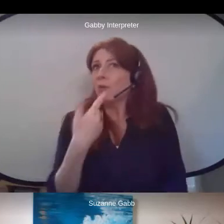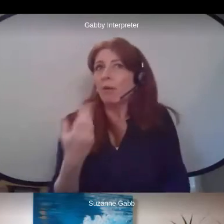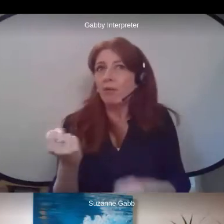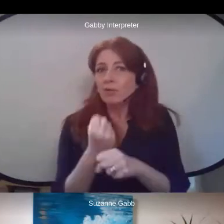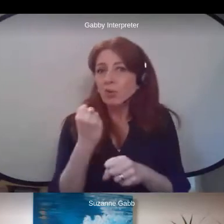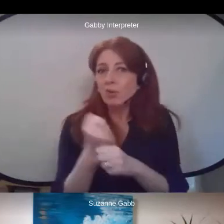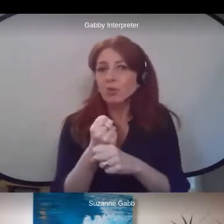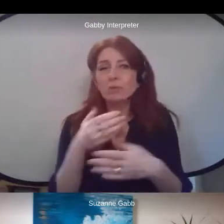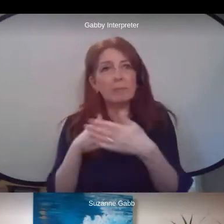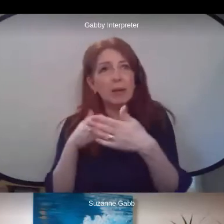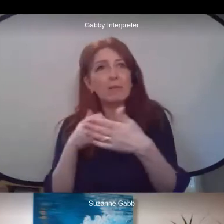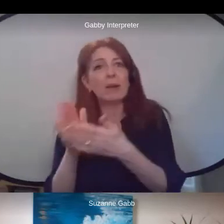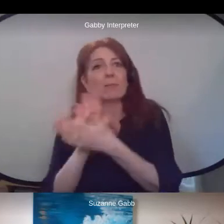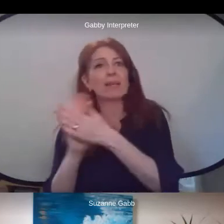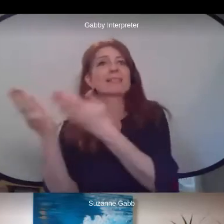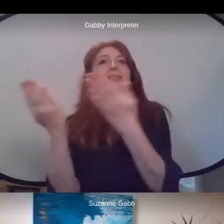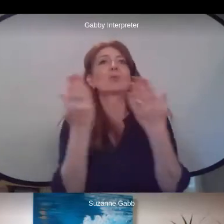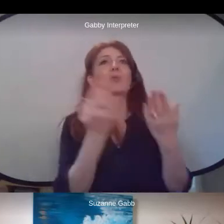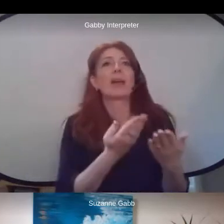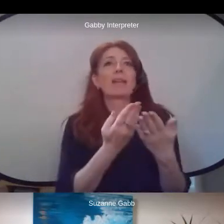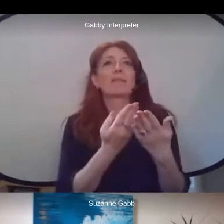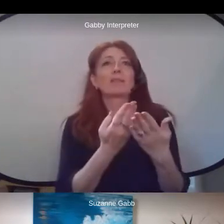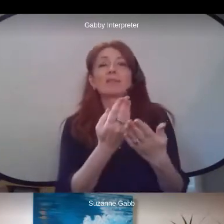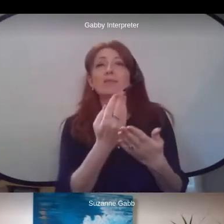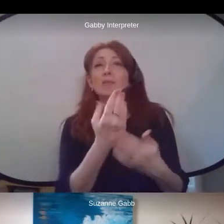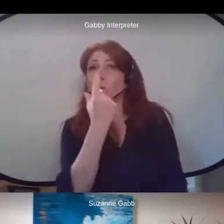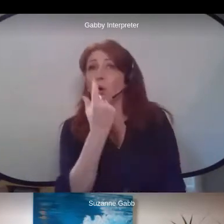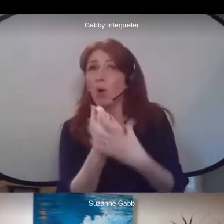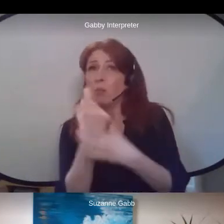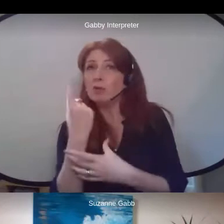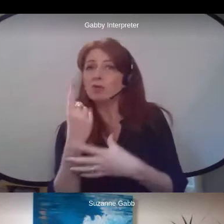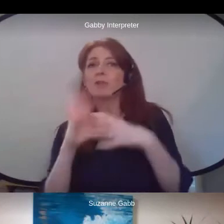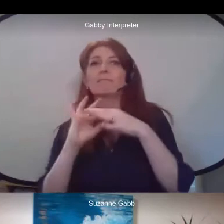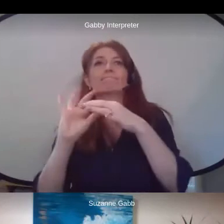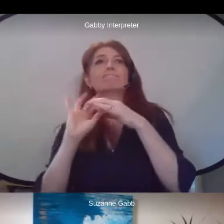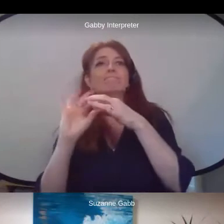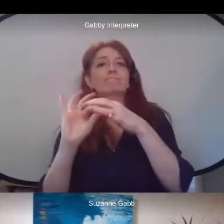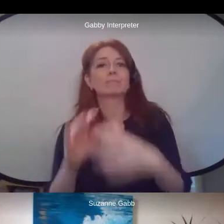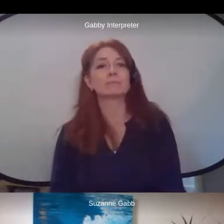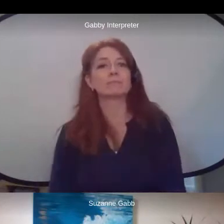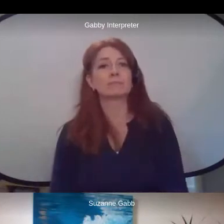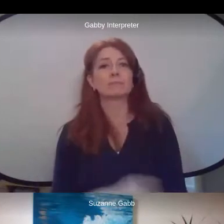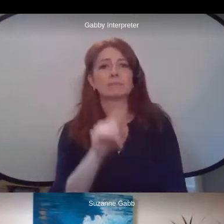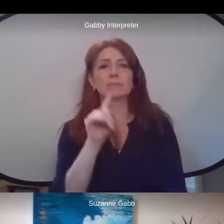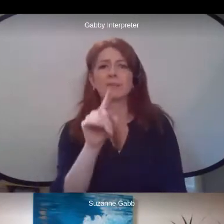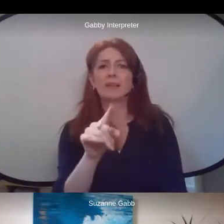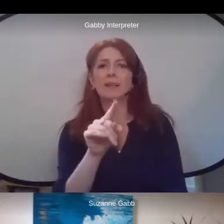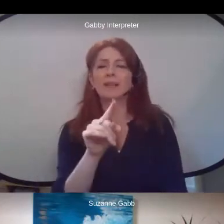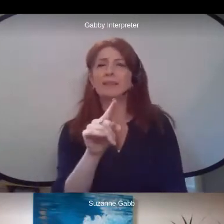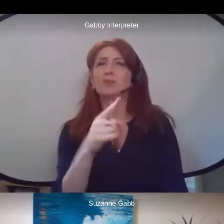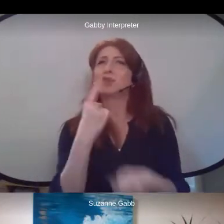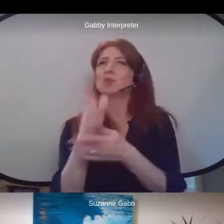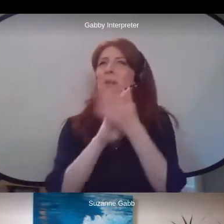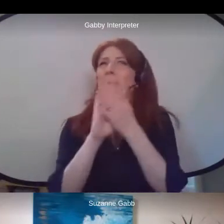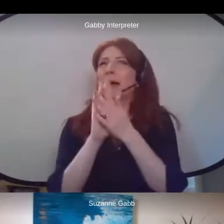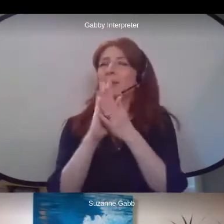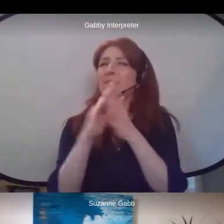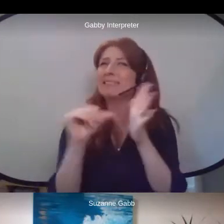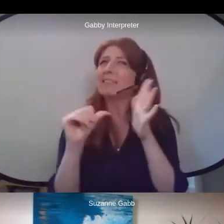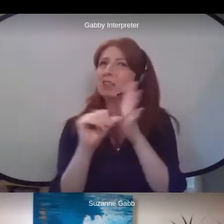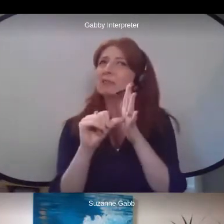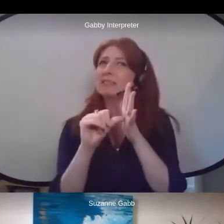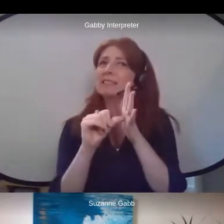digital at least giving us an ability to connect people. Emma, you kind of touched on, I suppose, some of the intricacies there around, certain parts